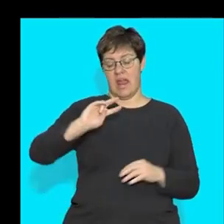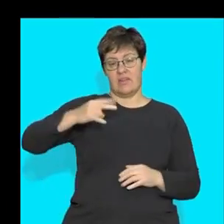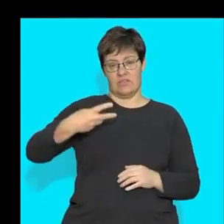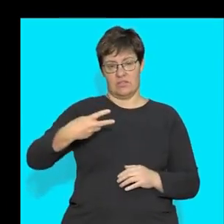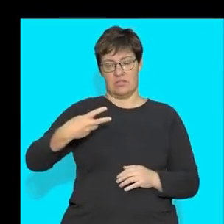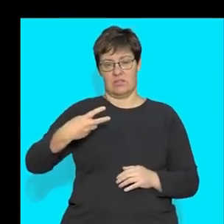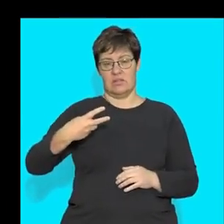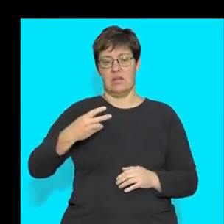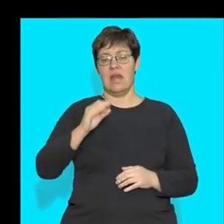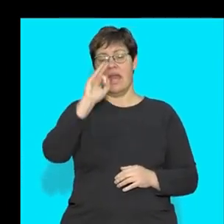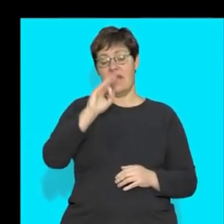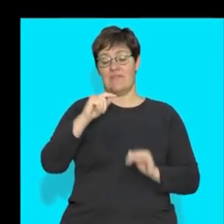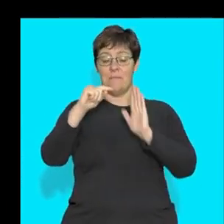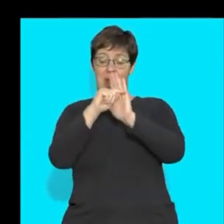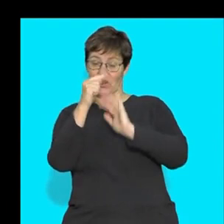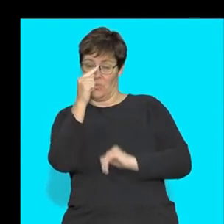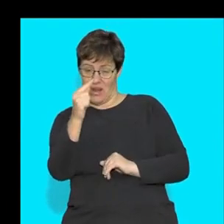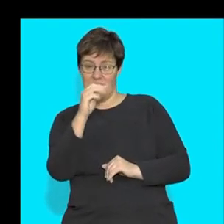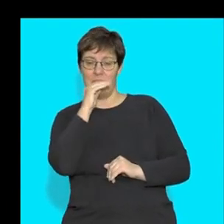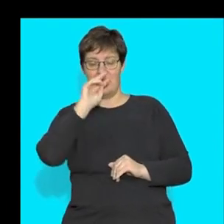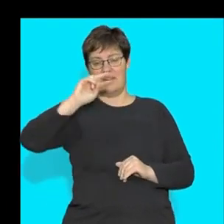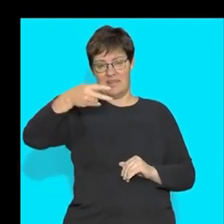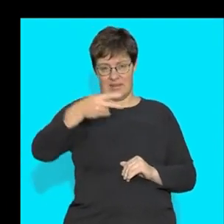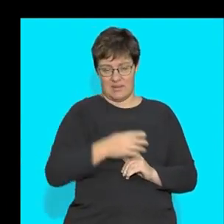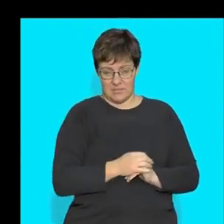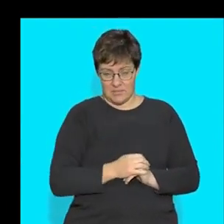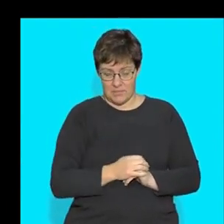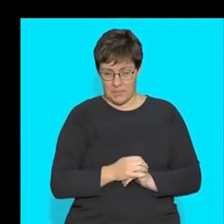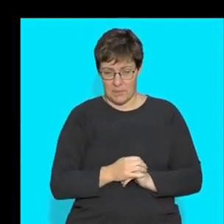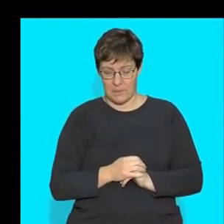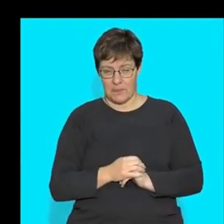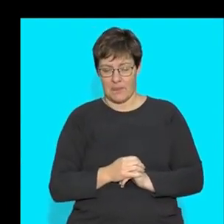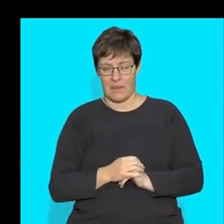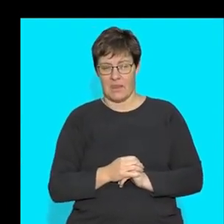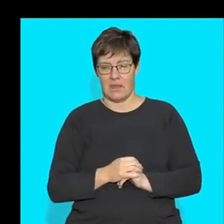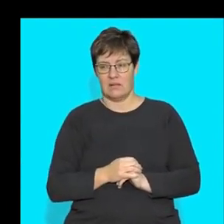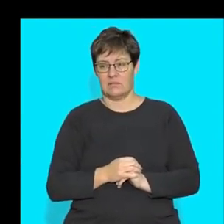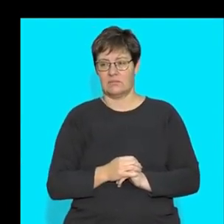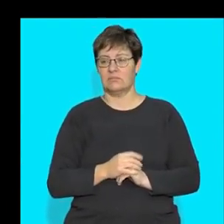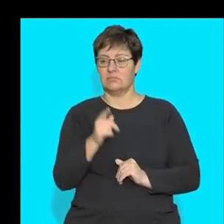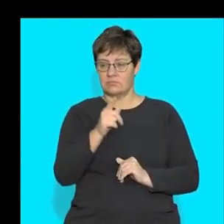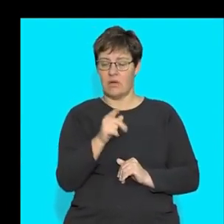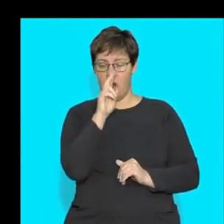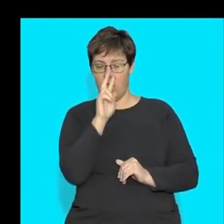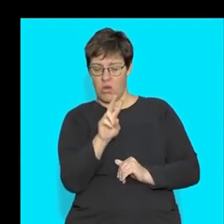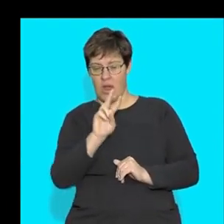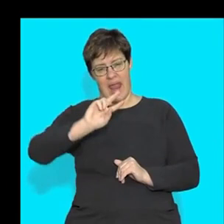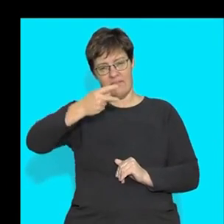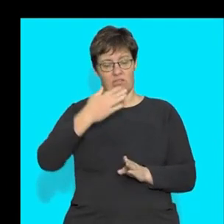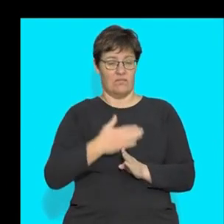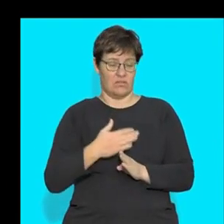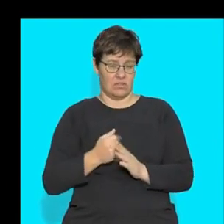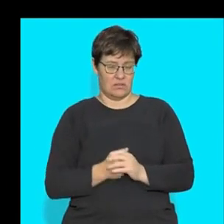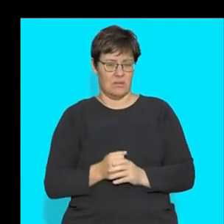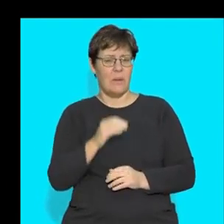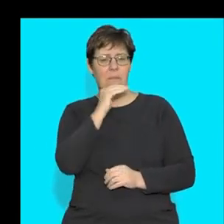introducing inverse functions as just f to the -1 without the word inverse. And this is how you look at the